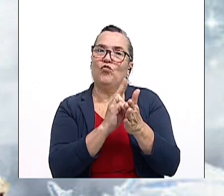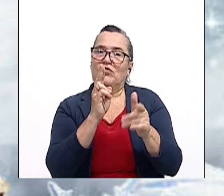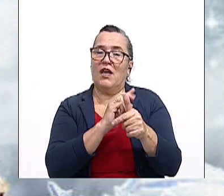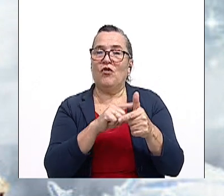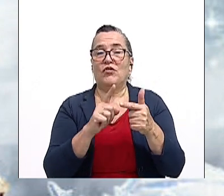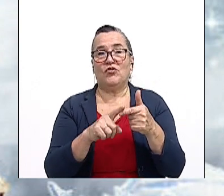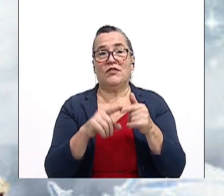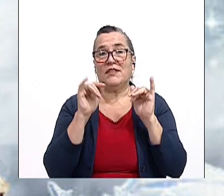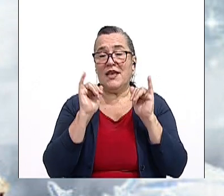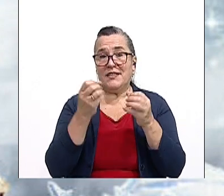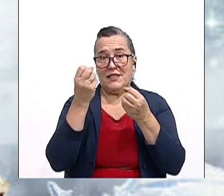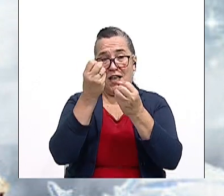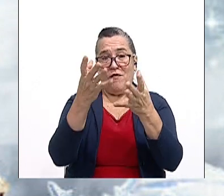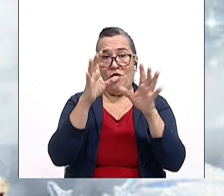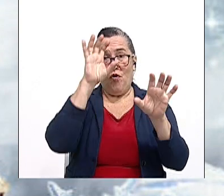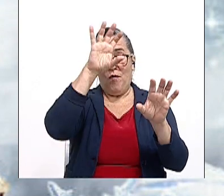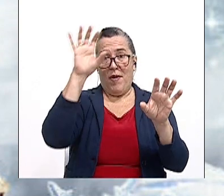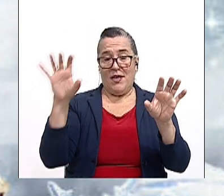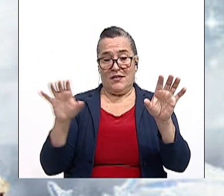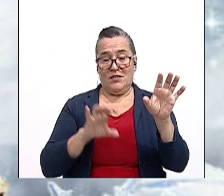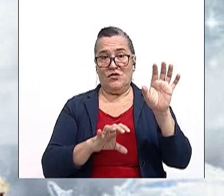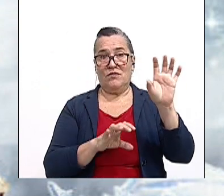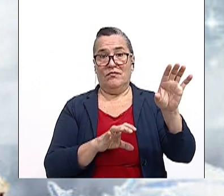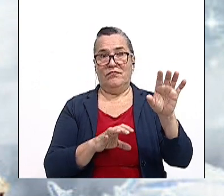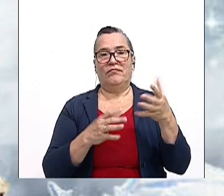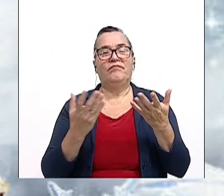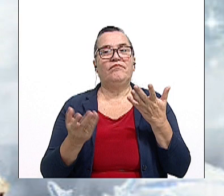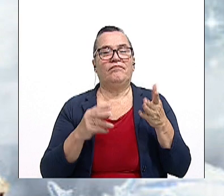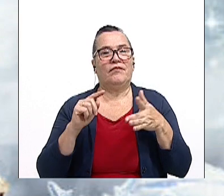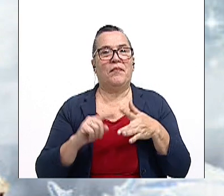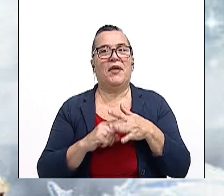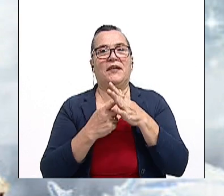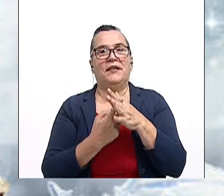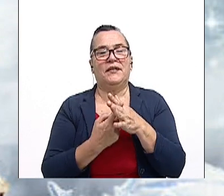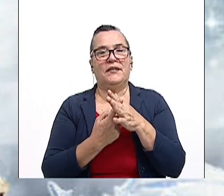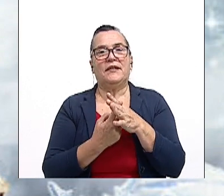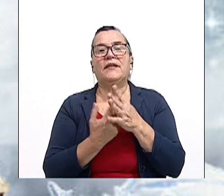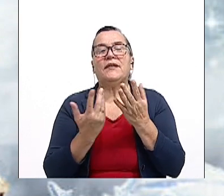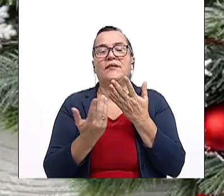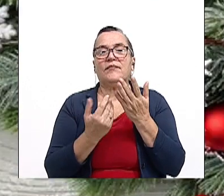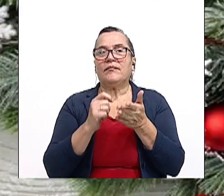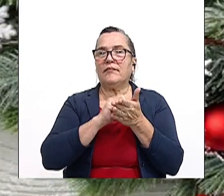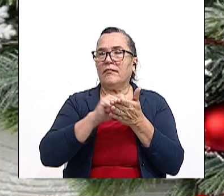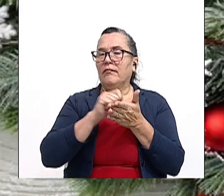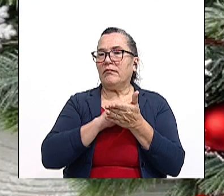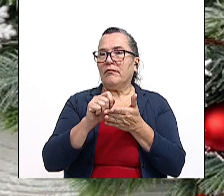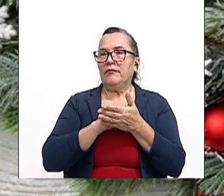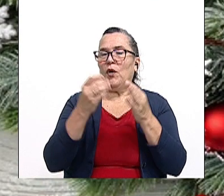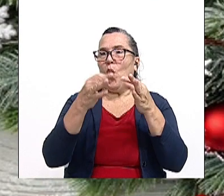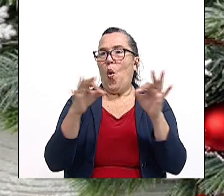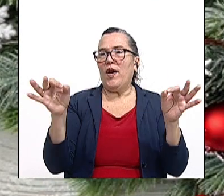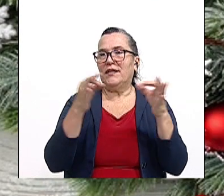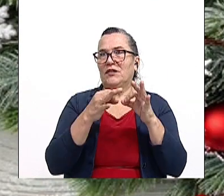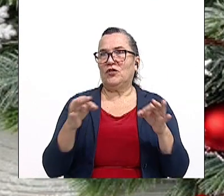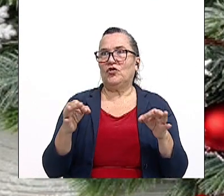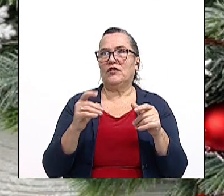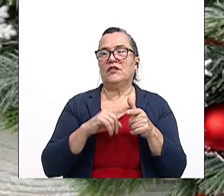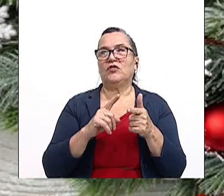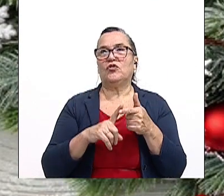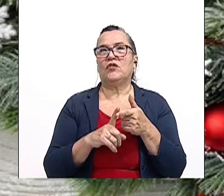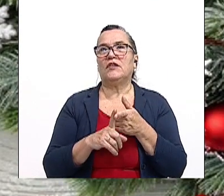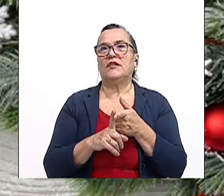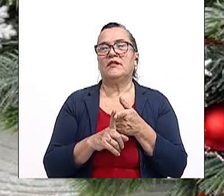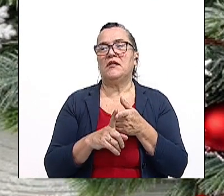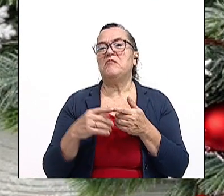have this information, let's start by writing some sentences. We can use